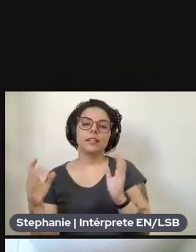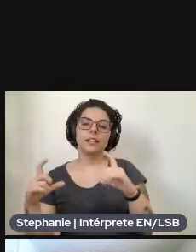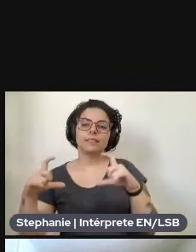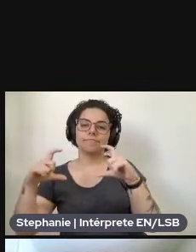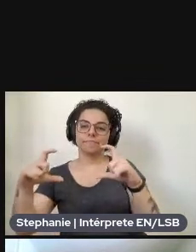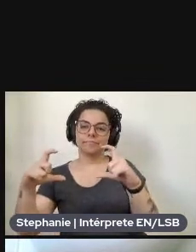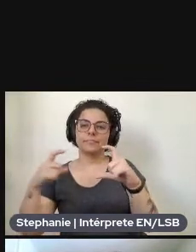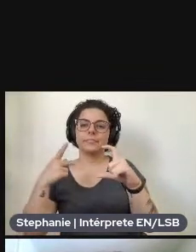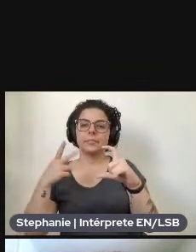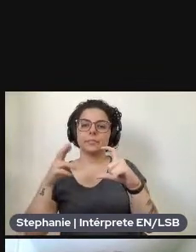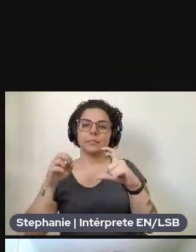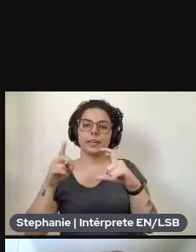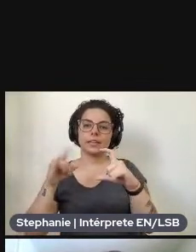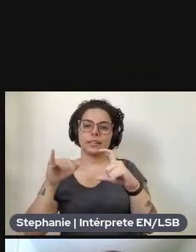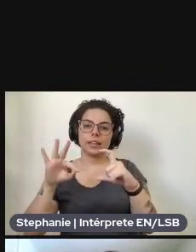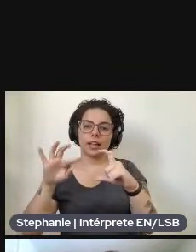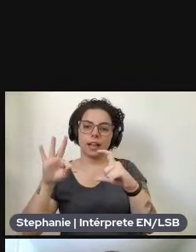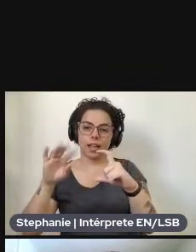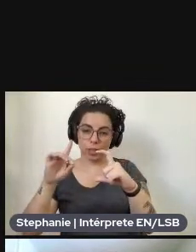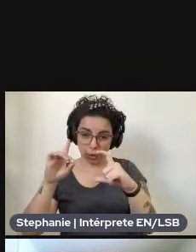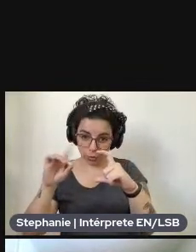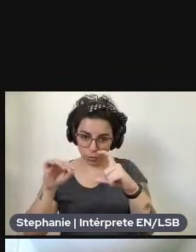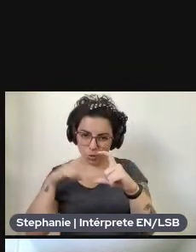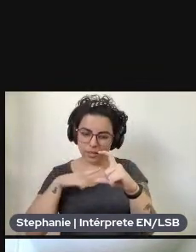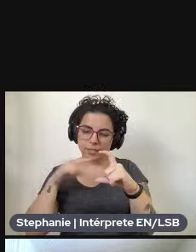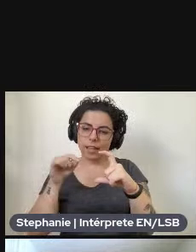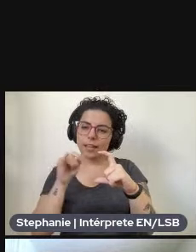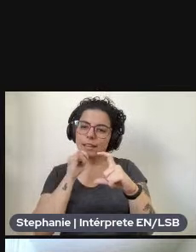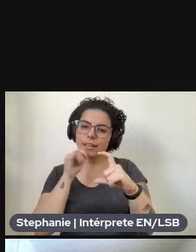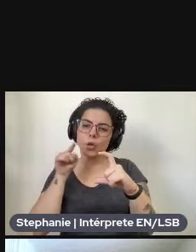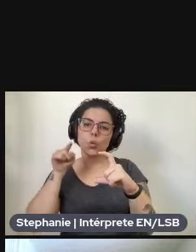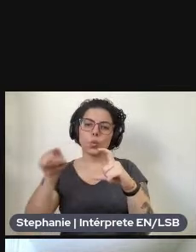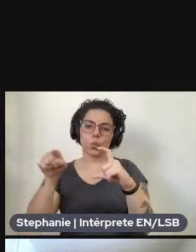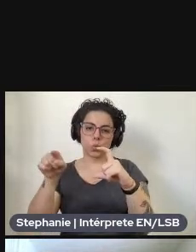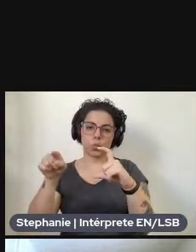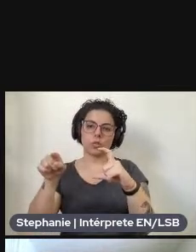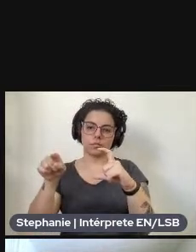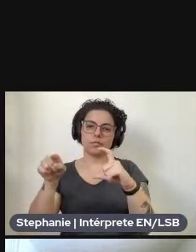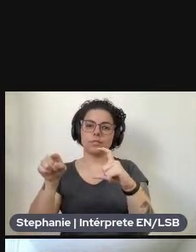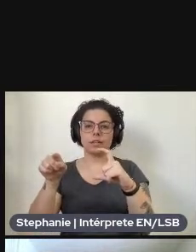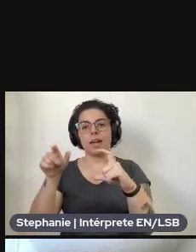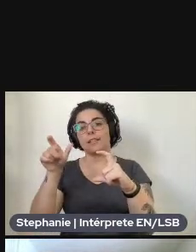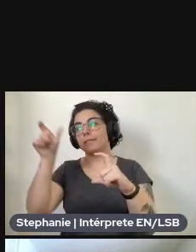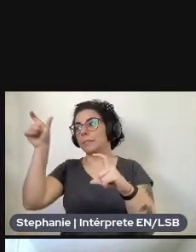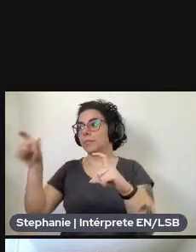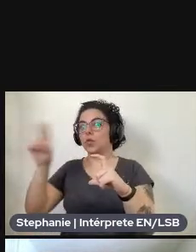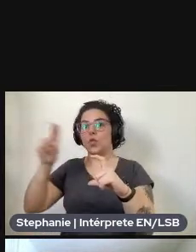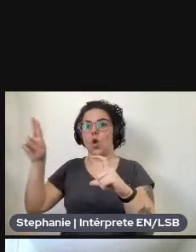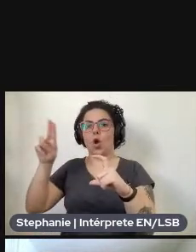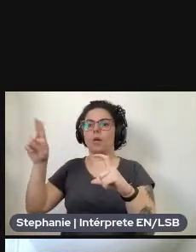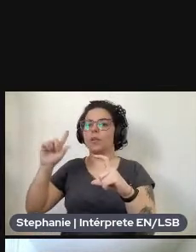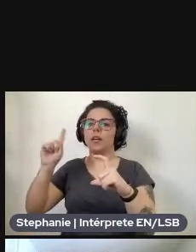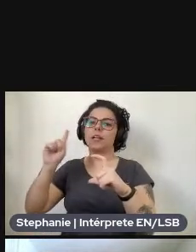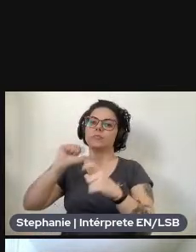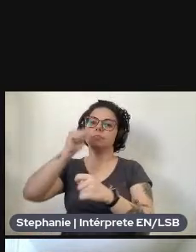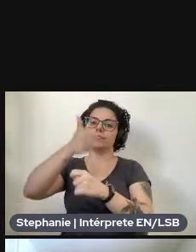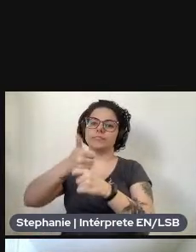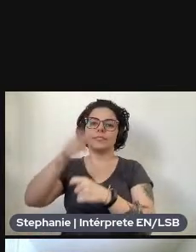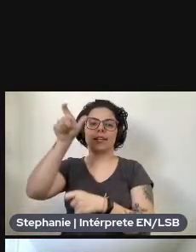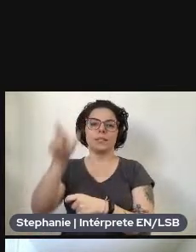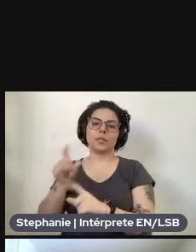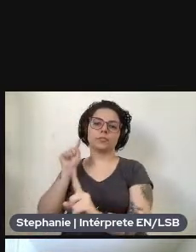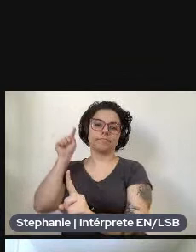which corresponds to you, that is not speaker but addressee, not minus speaker plus